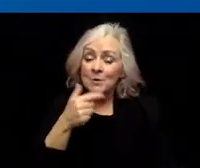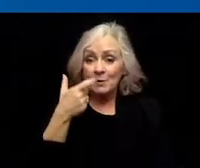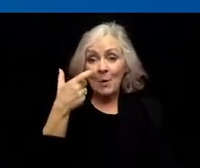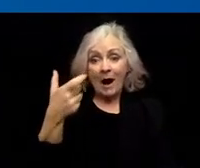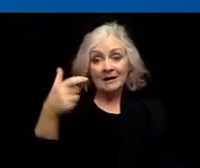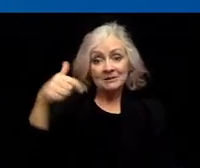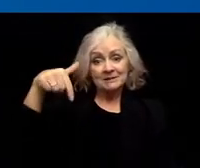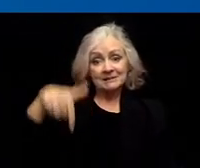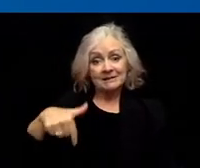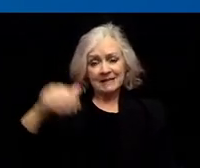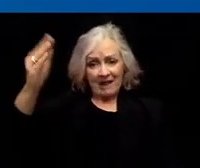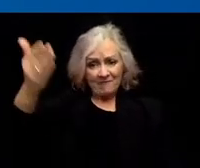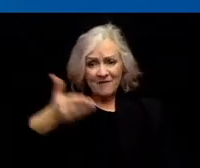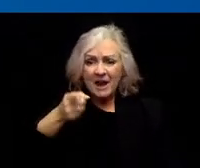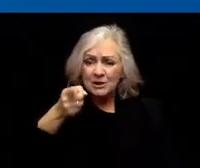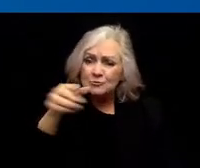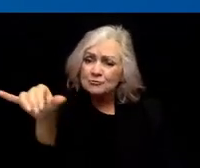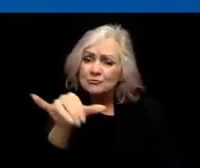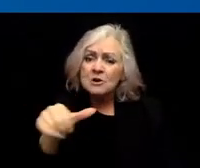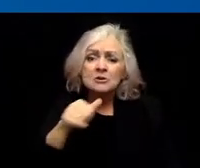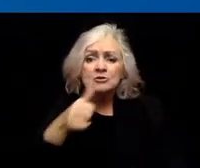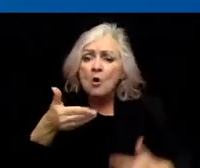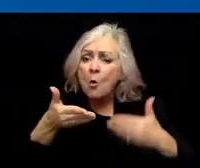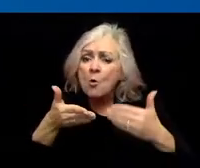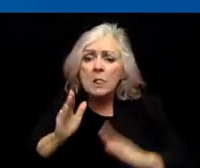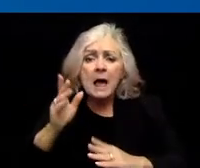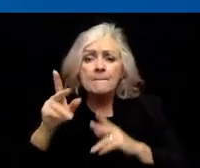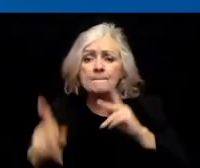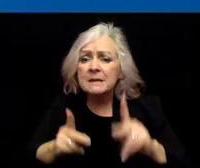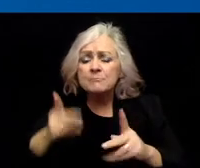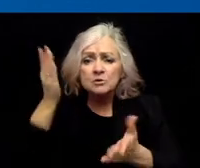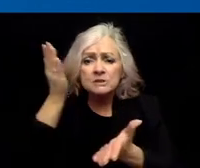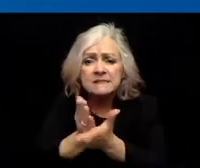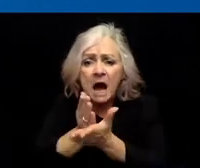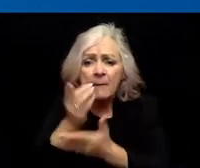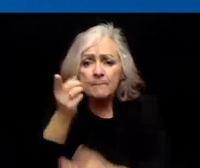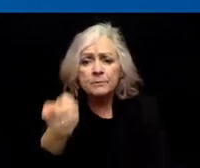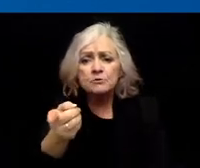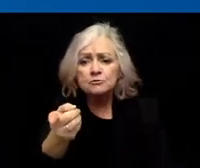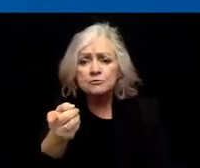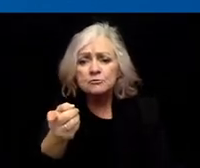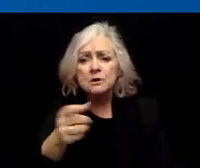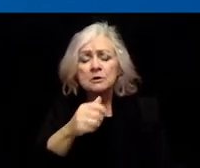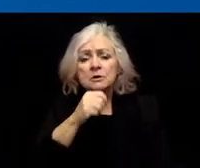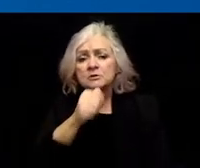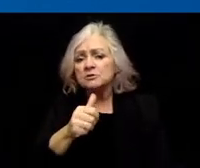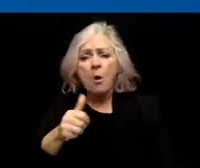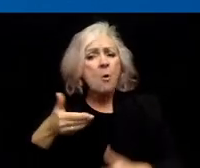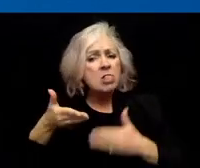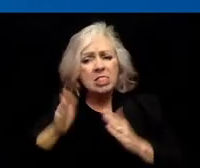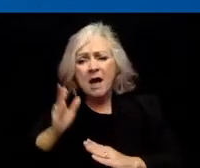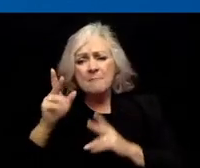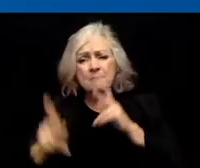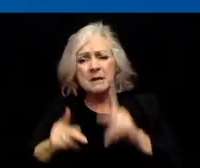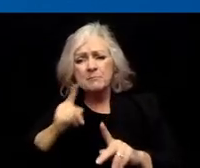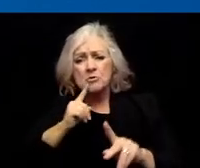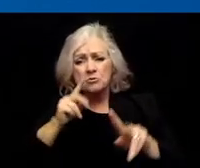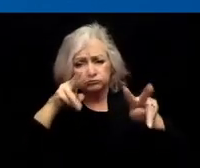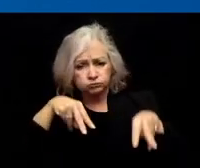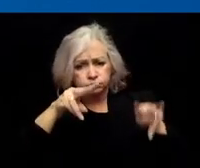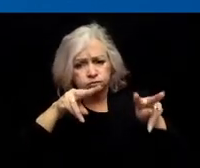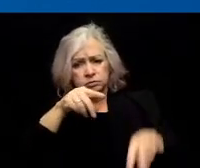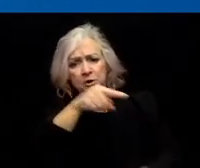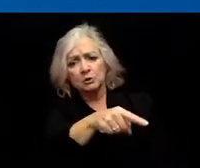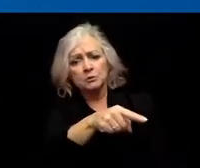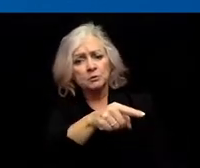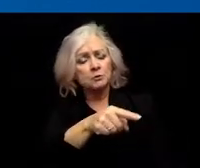invitation to you. Don't let anybody take you off the floor. Don't let anybody tell you you're down. Don't let anybody tell you you can't get back up. Don't